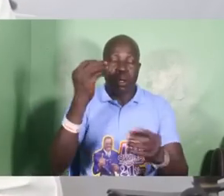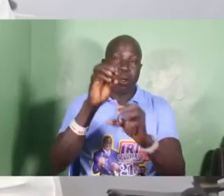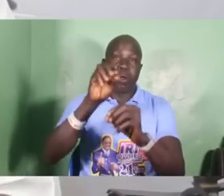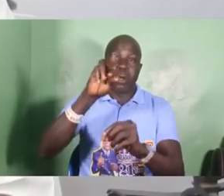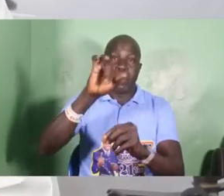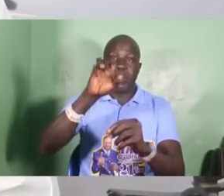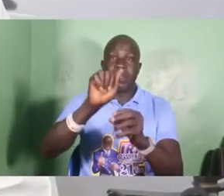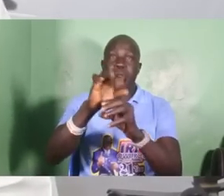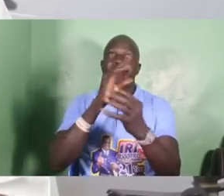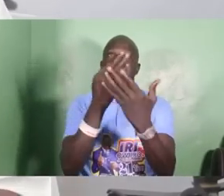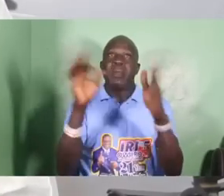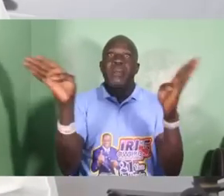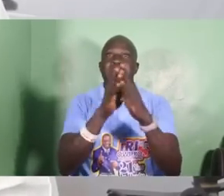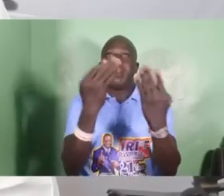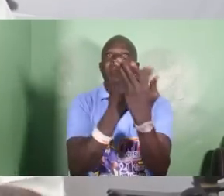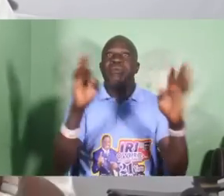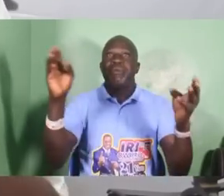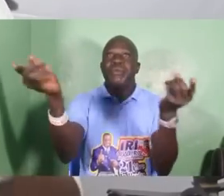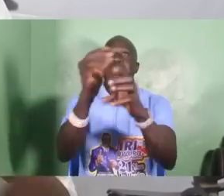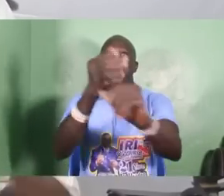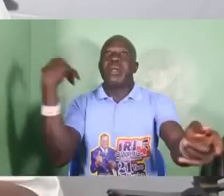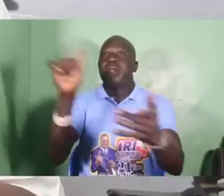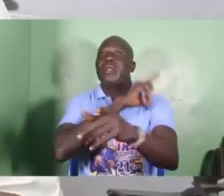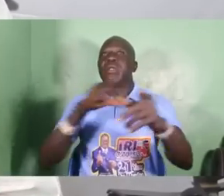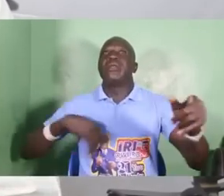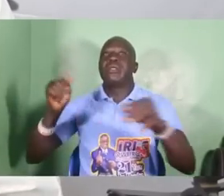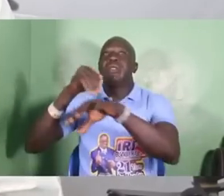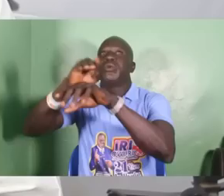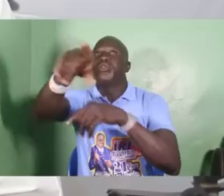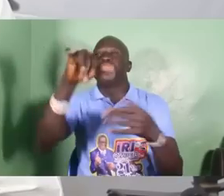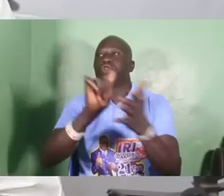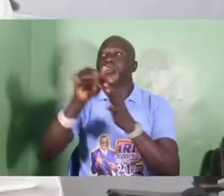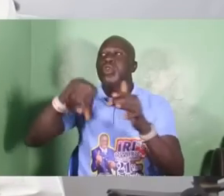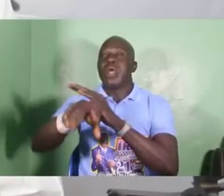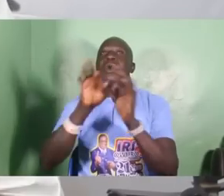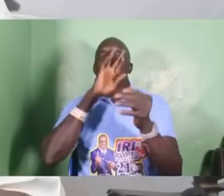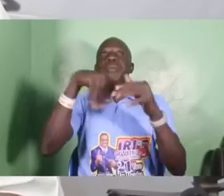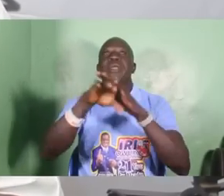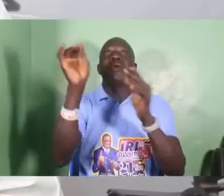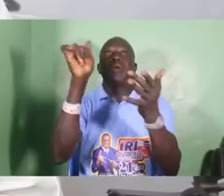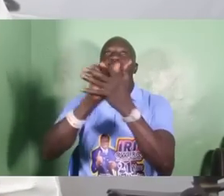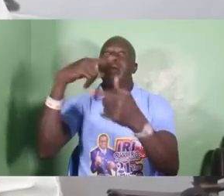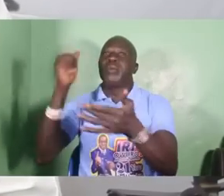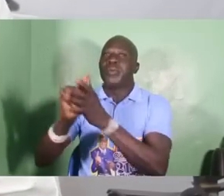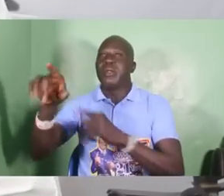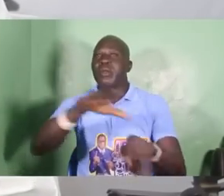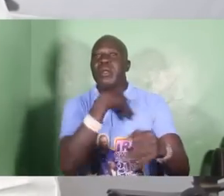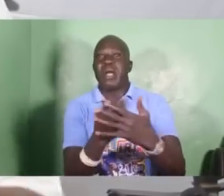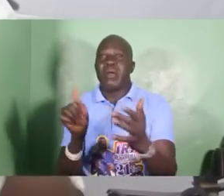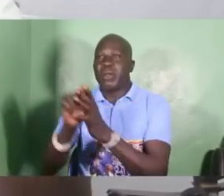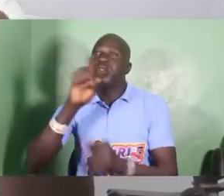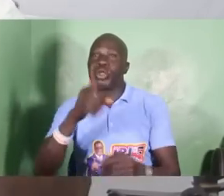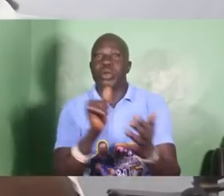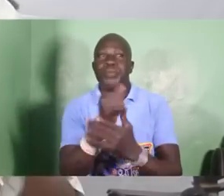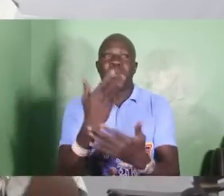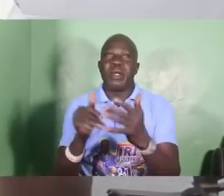Oremeji. There will meet people there. Hear me, sir. The Lord sent me a great task. I will deliver that message. I'm very